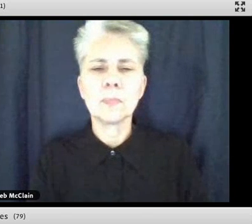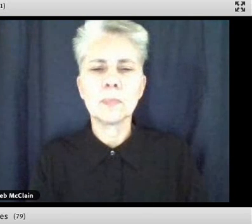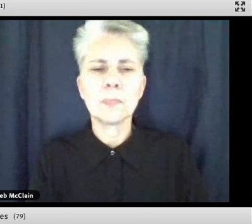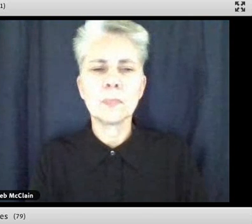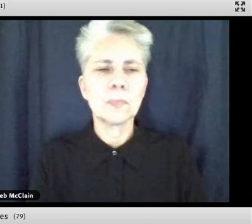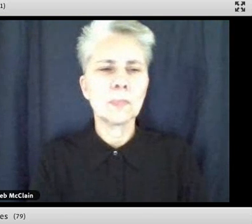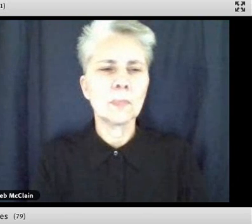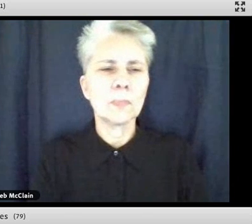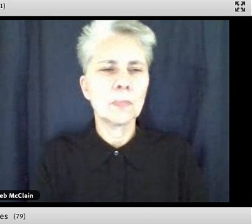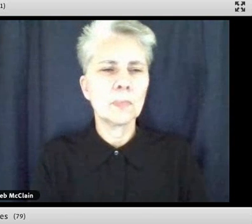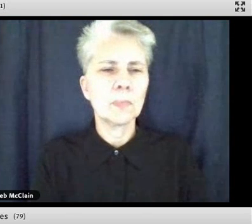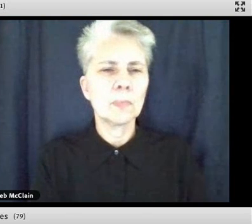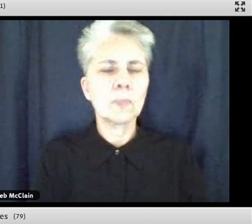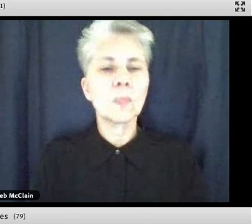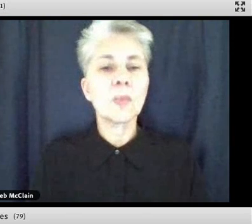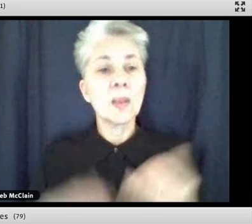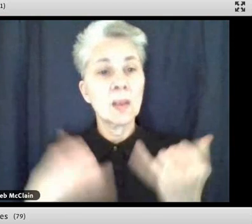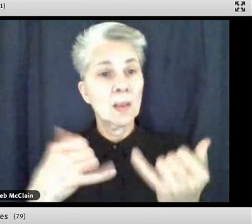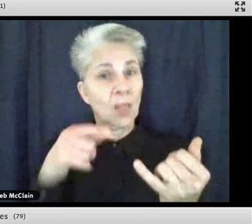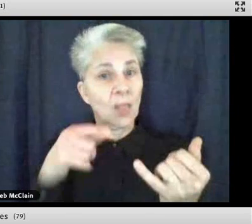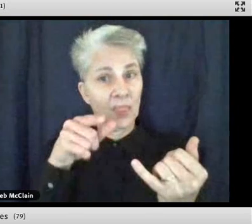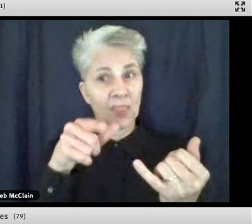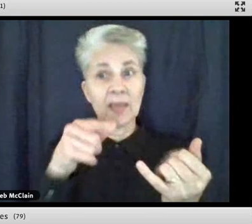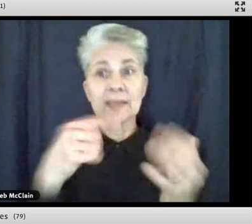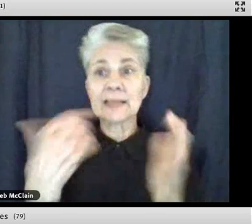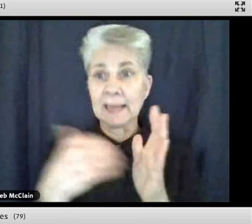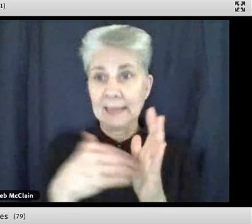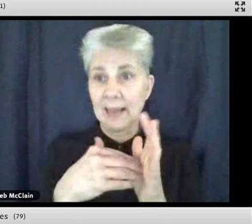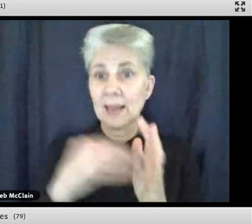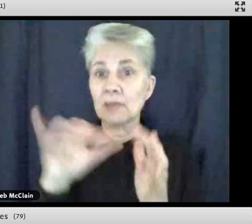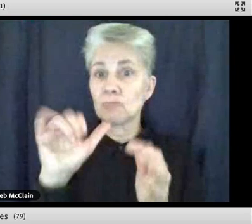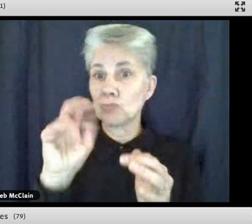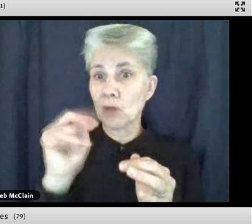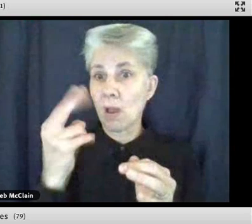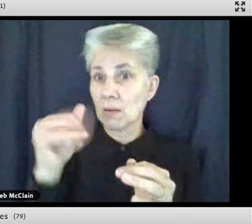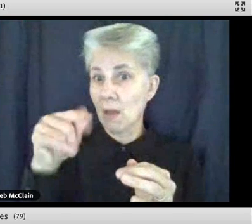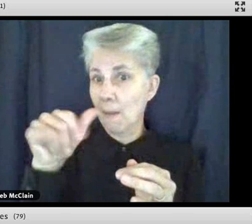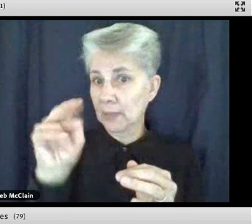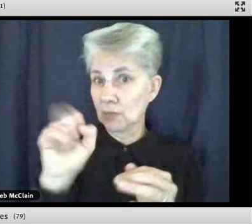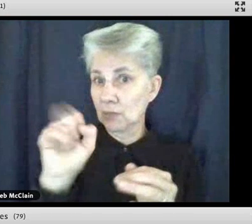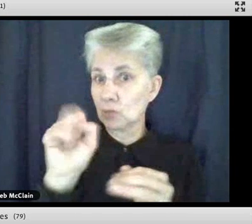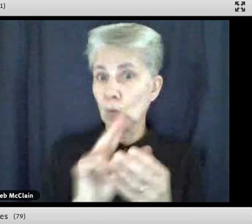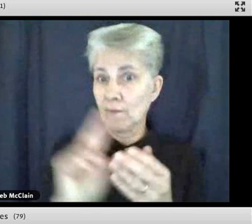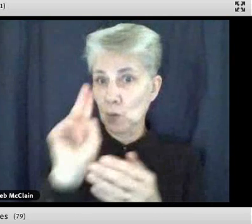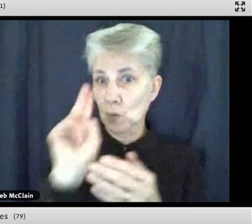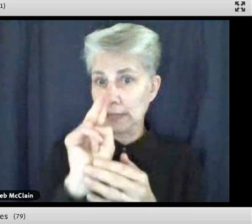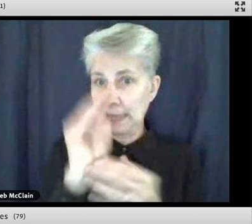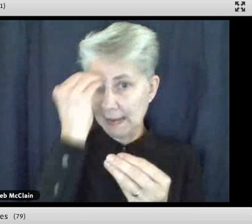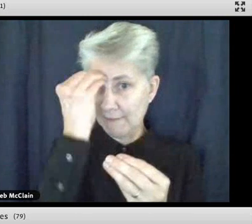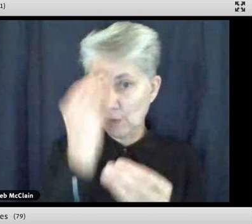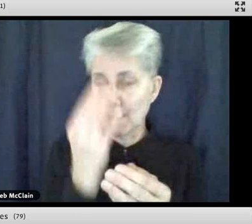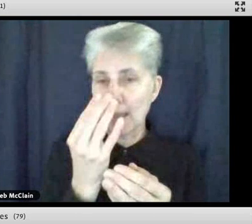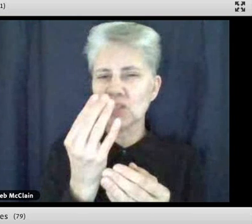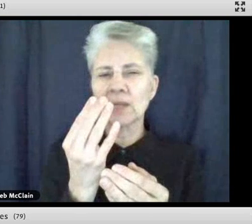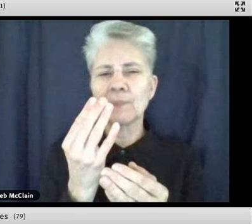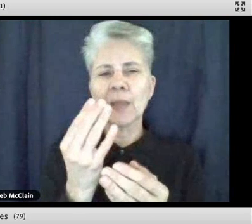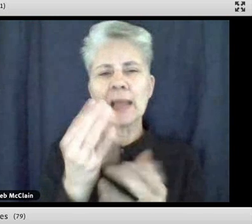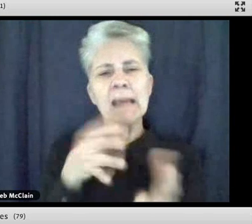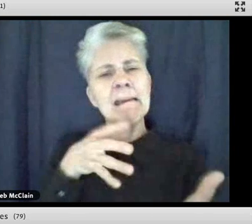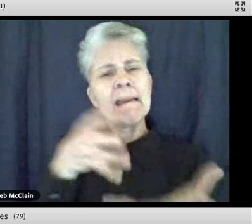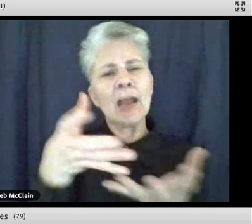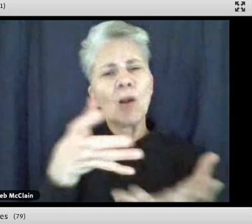Okay, so this is, again, the Johns Hopkins University. It's an interactive map, so you can actually click on the different countries, you can